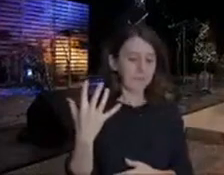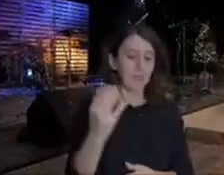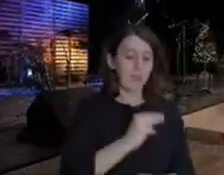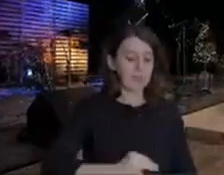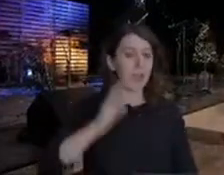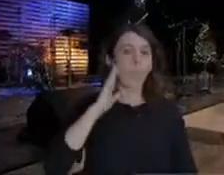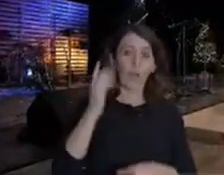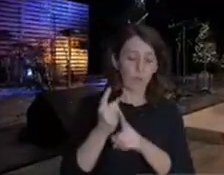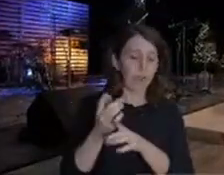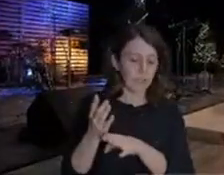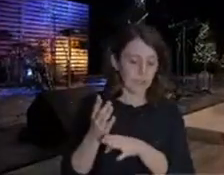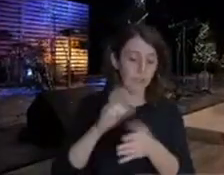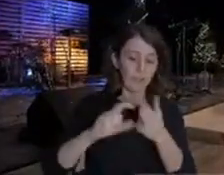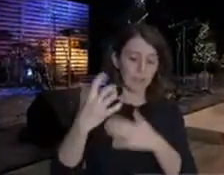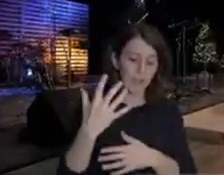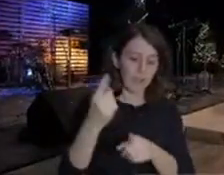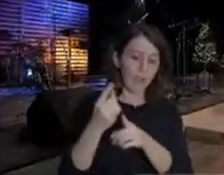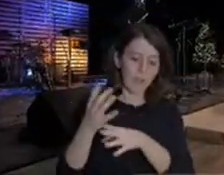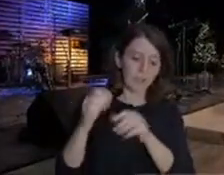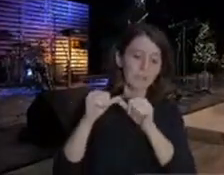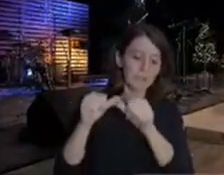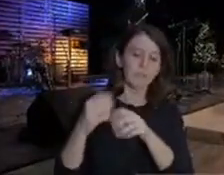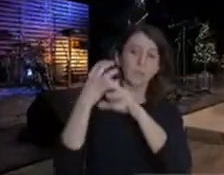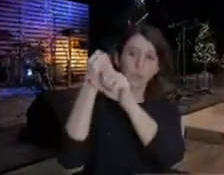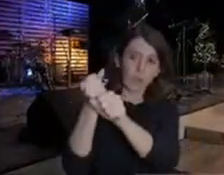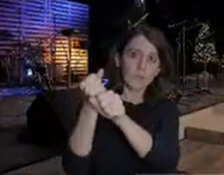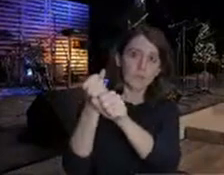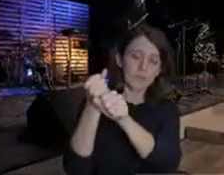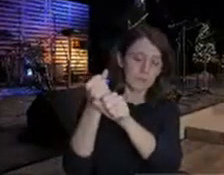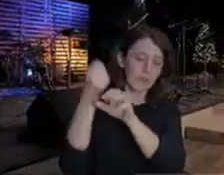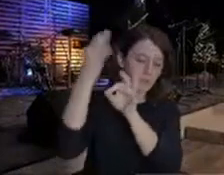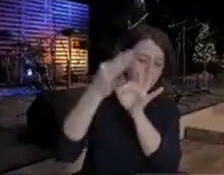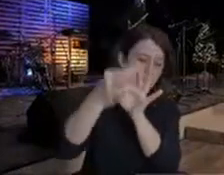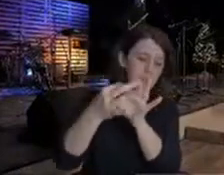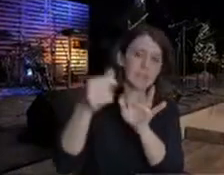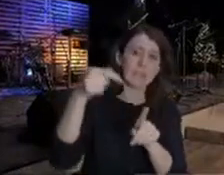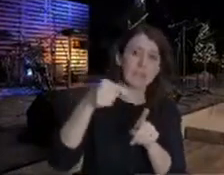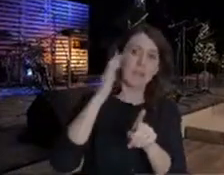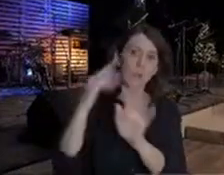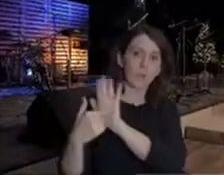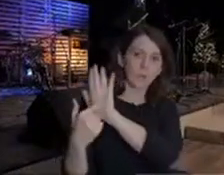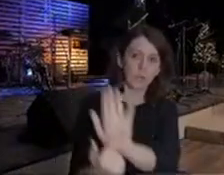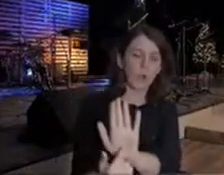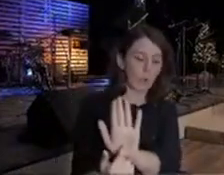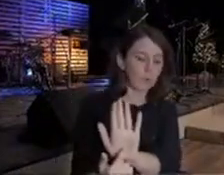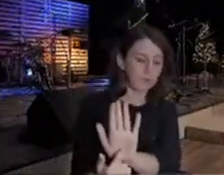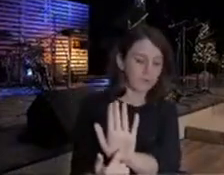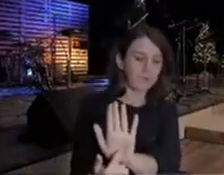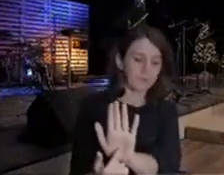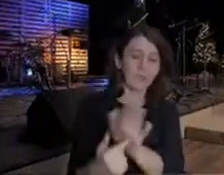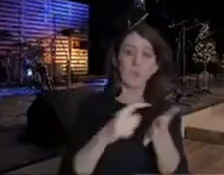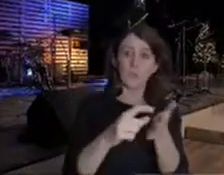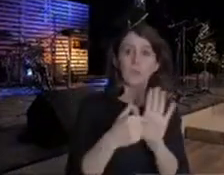says, "Righteousness will be his belt, faithfulness the sash around his waist." Scripture tells us that Jesus is righteous